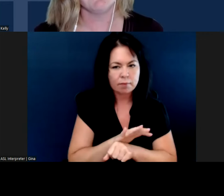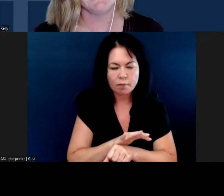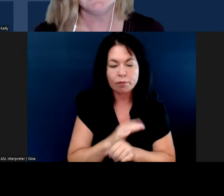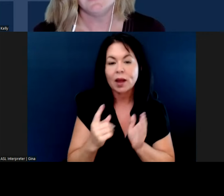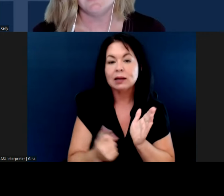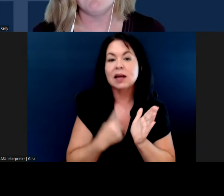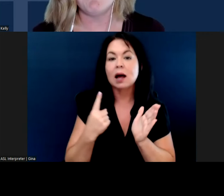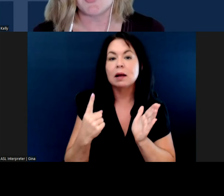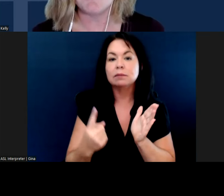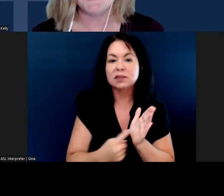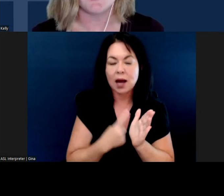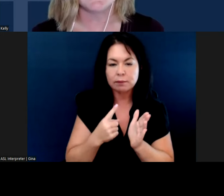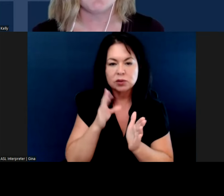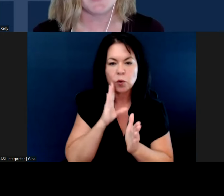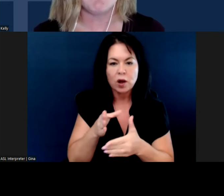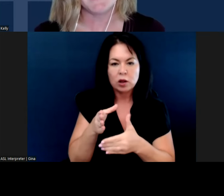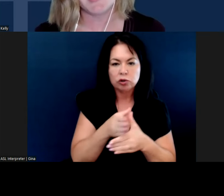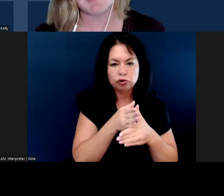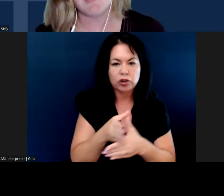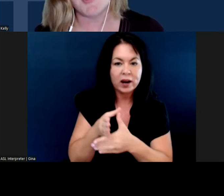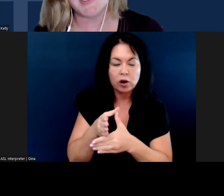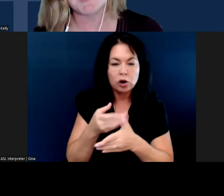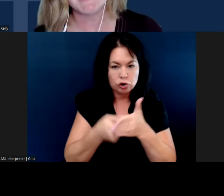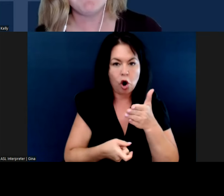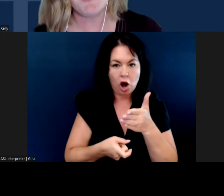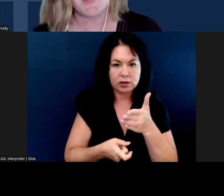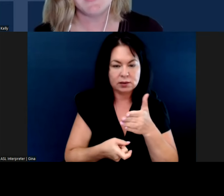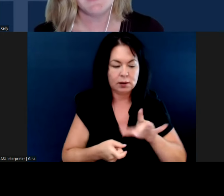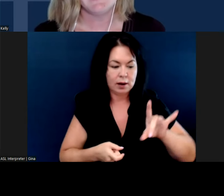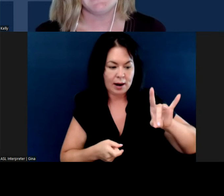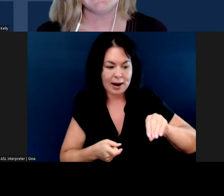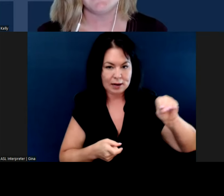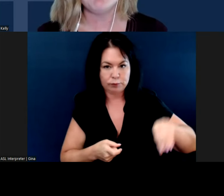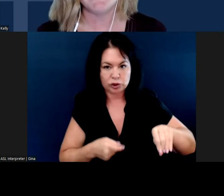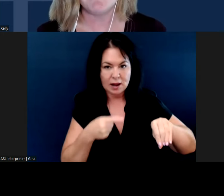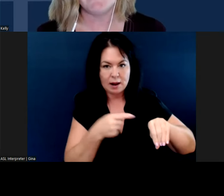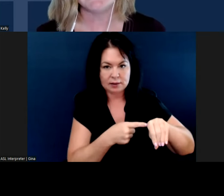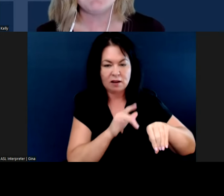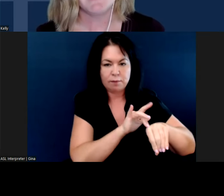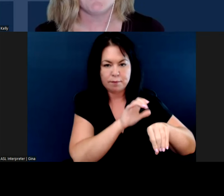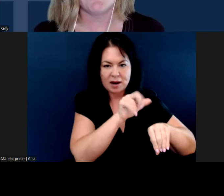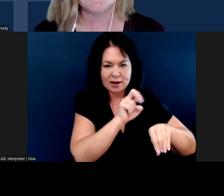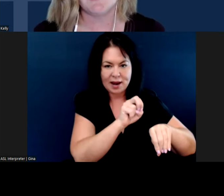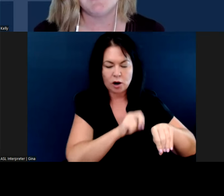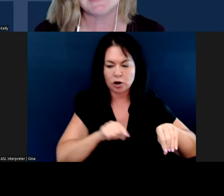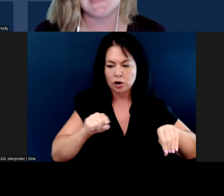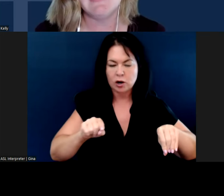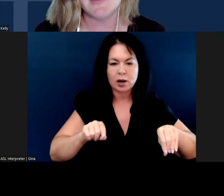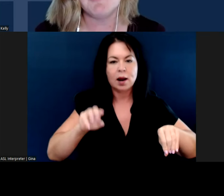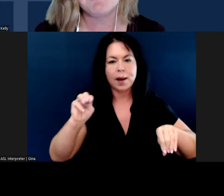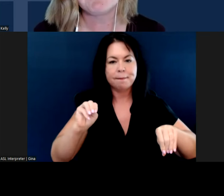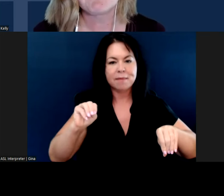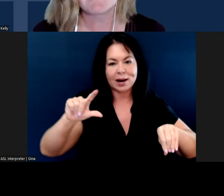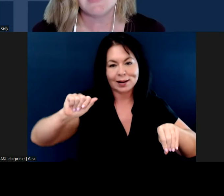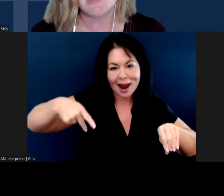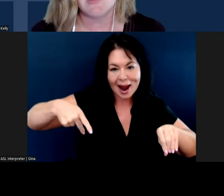the cost sharing of the Part B drugs, where Medicare would cover 80% for that and a Medigap policy may cover the 20%